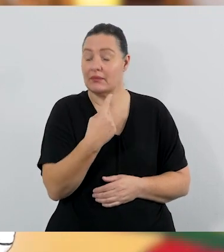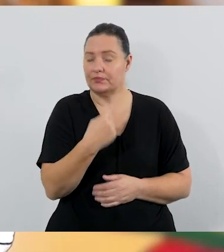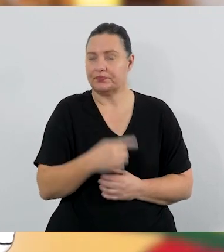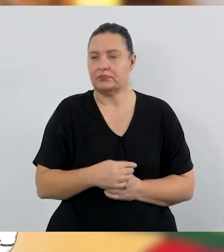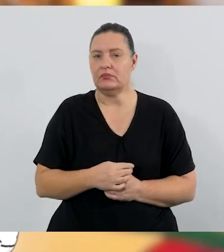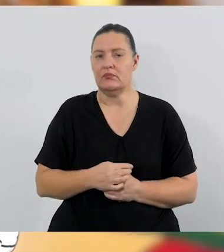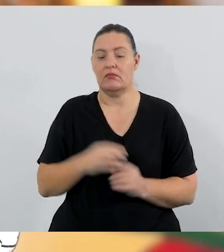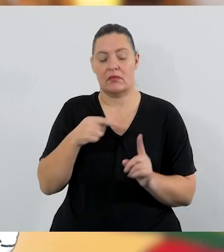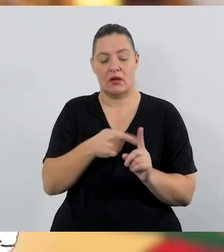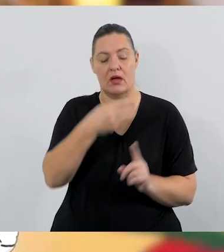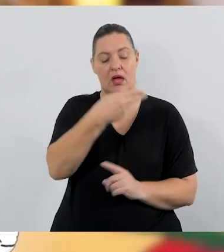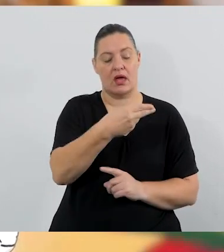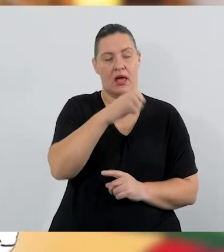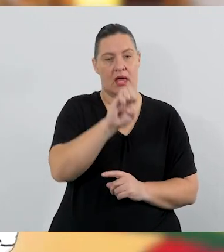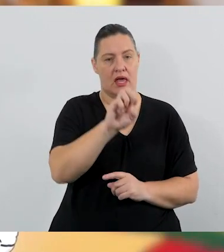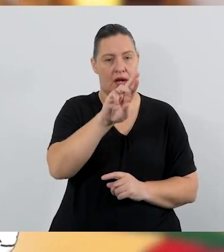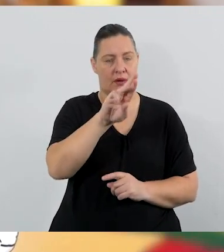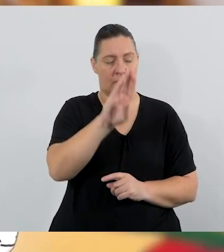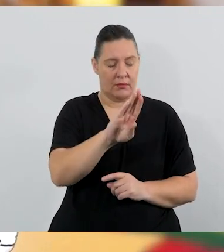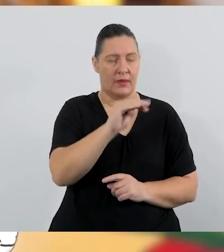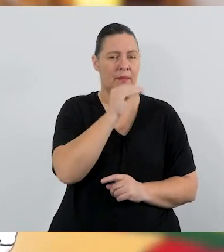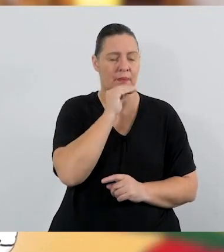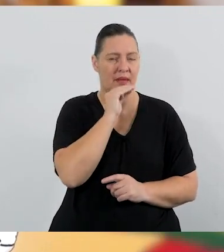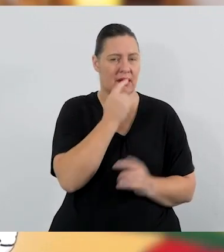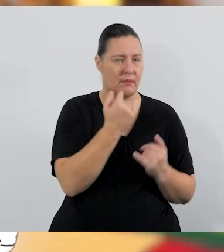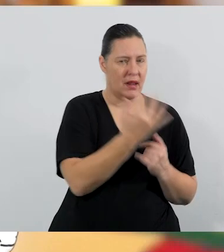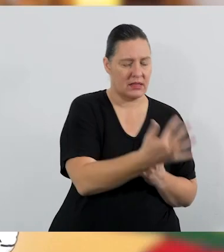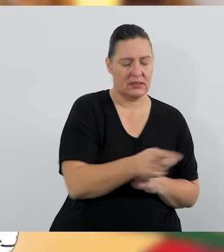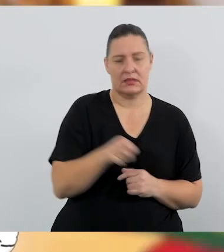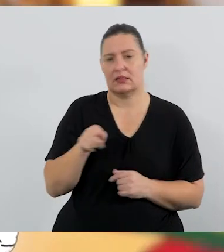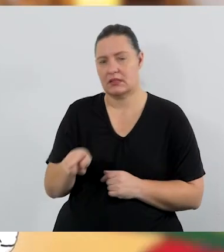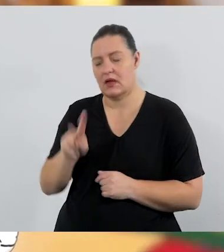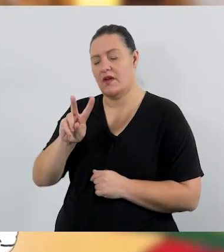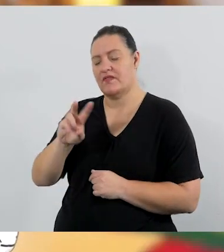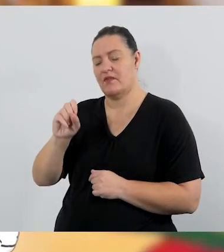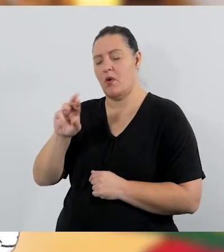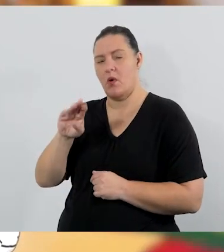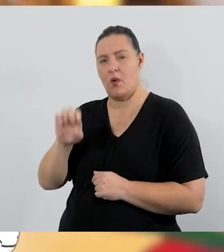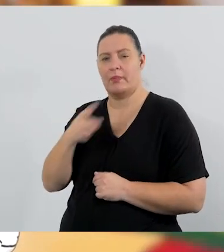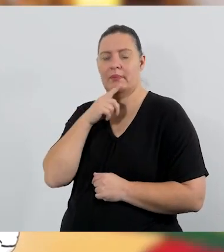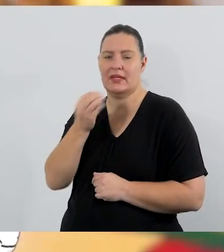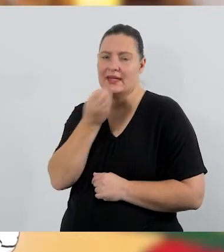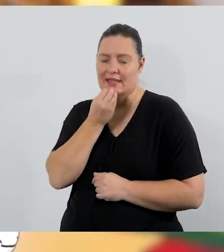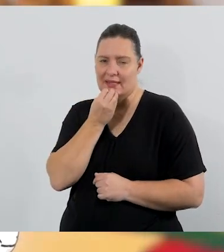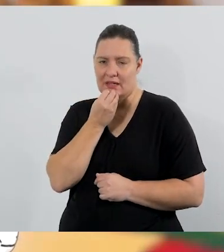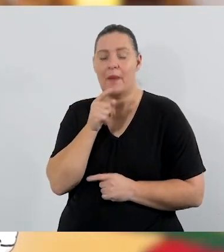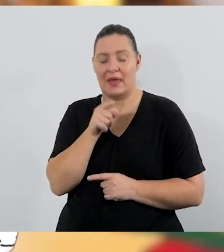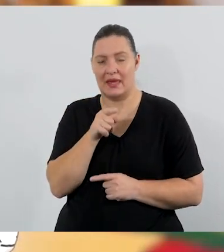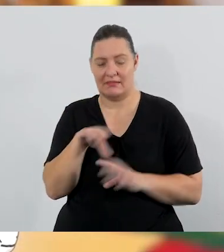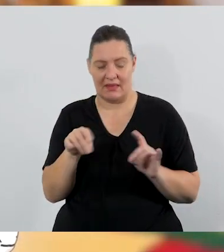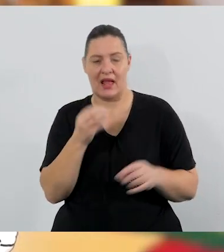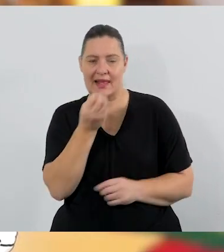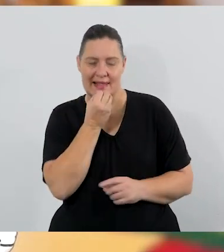we said herb means plants and vor means to eat. So now these are